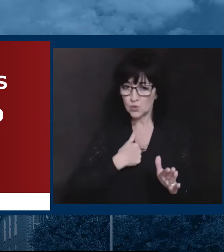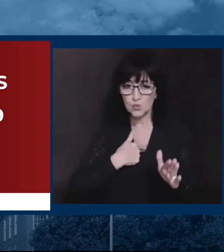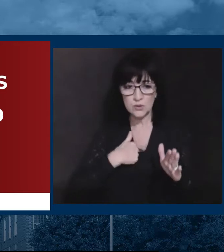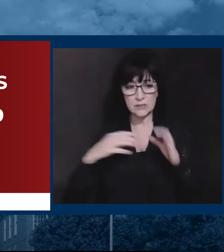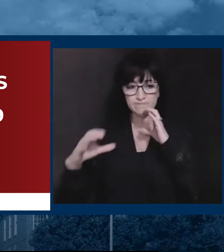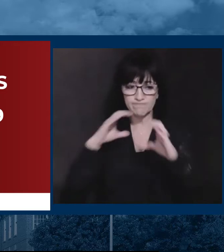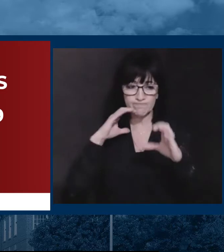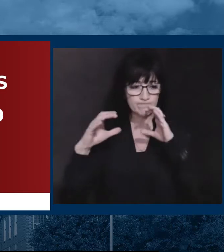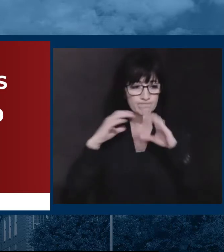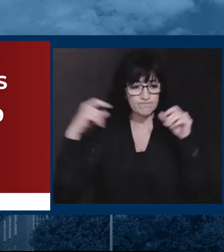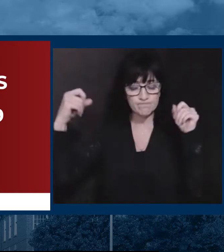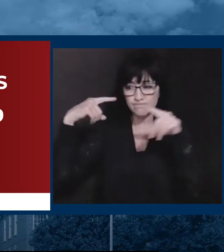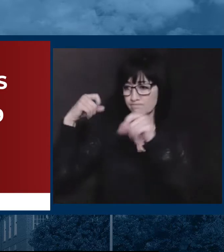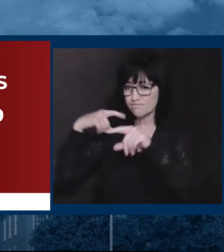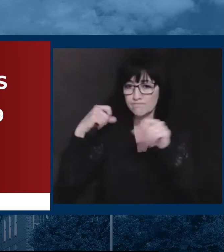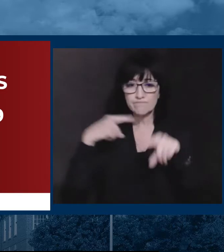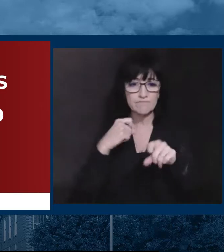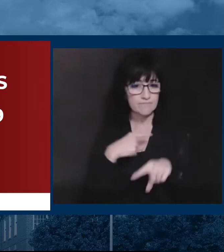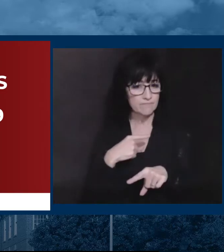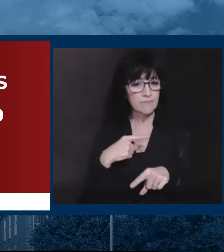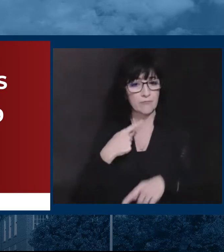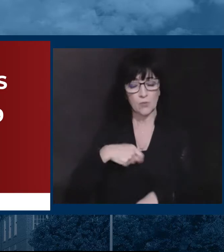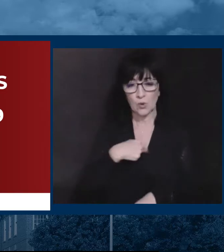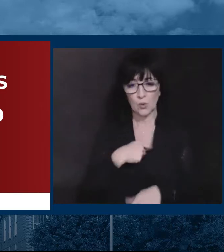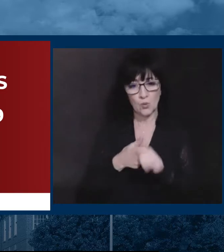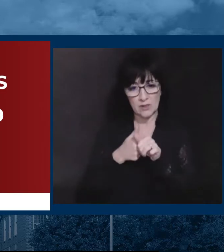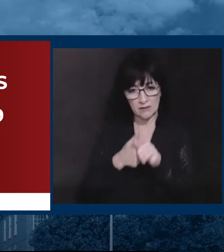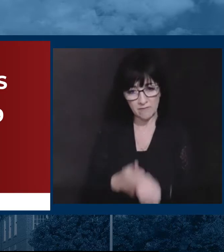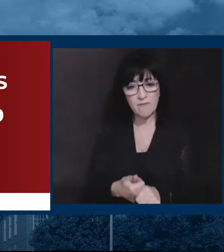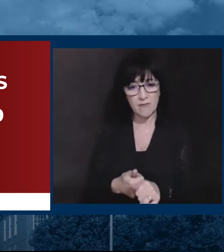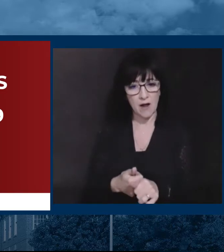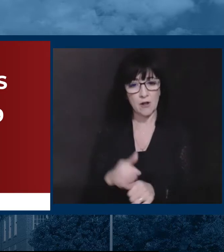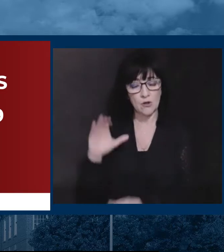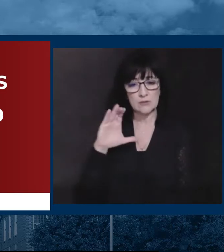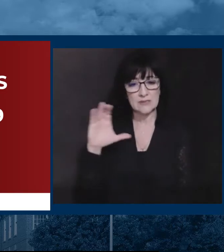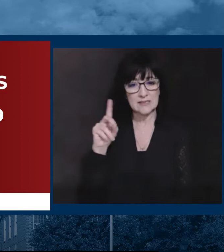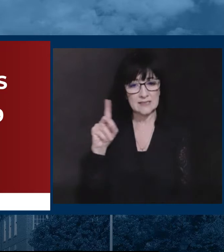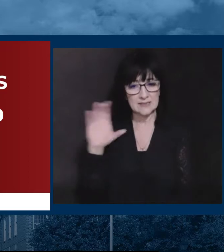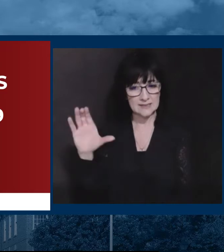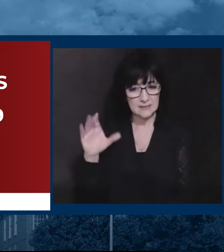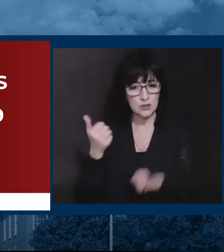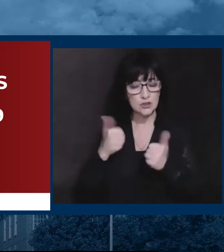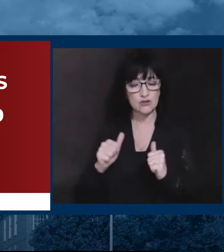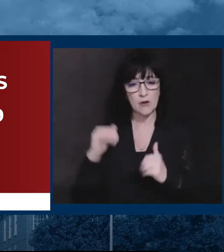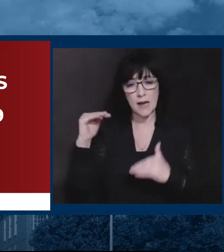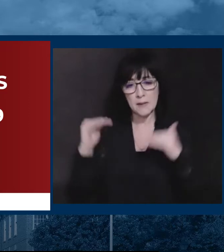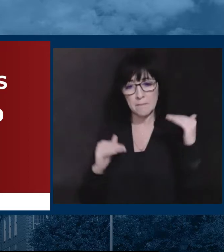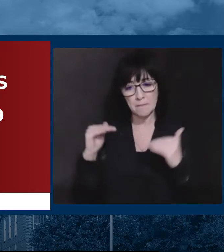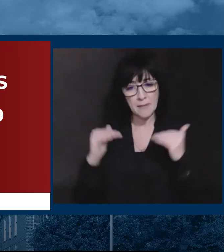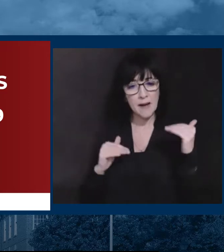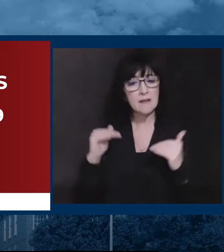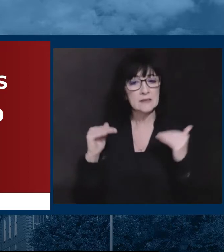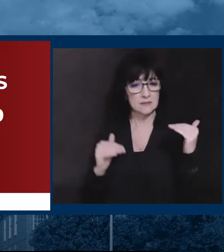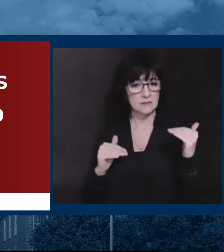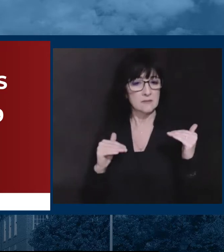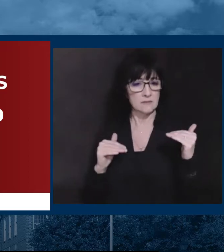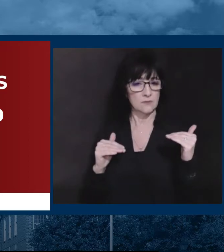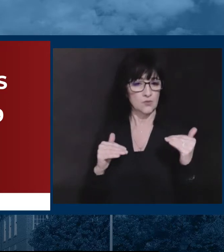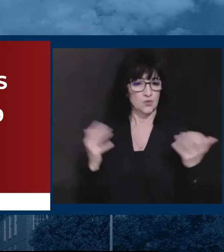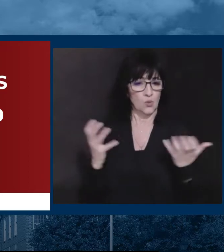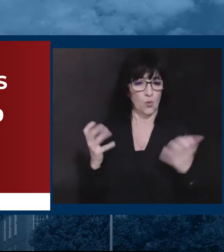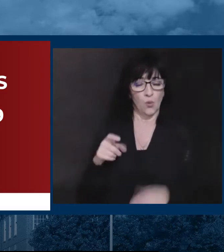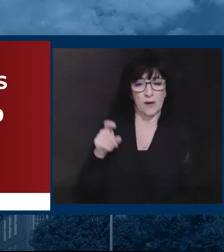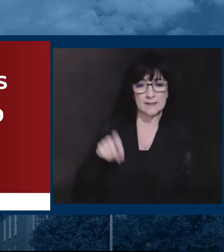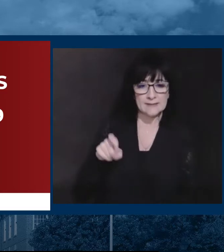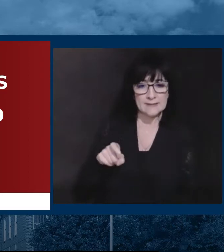the CDC and the White House Task Force, and we'll continue to do that, trying to balance that with the needs of the strength of